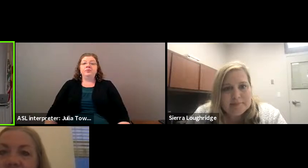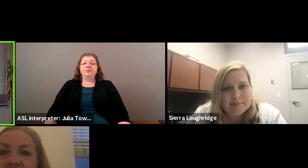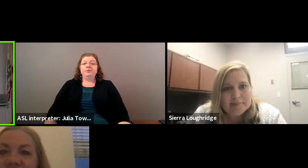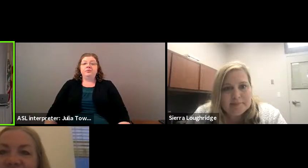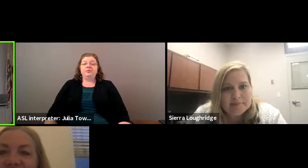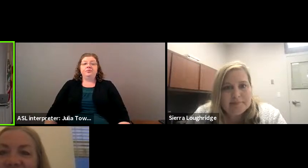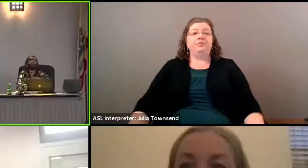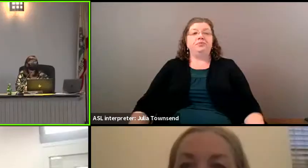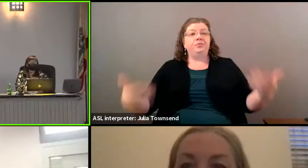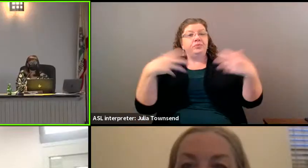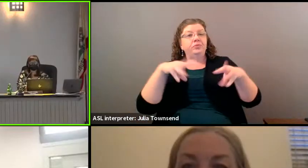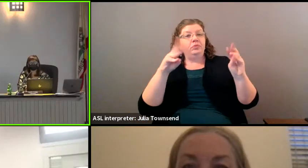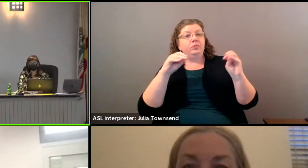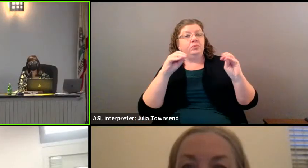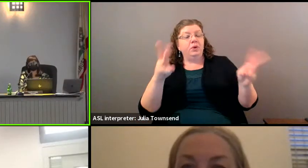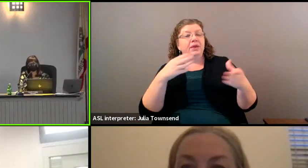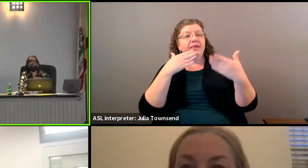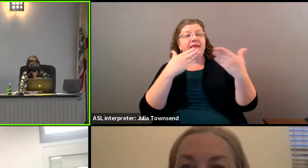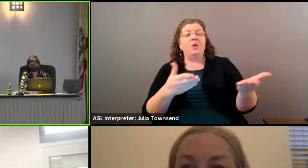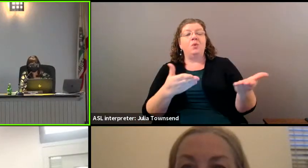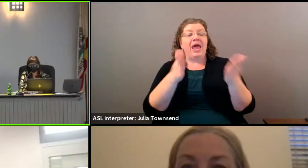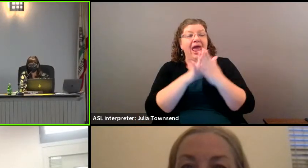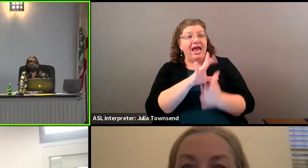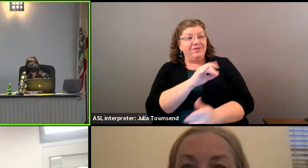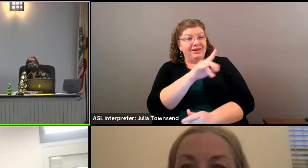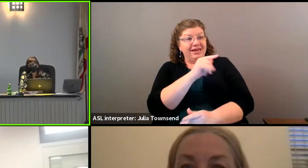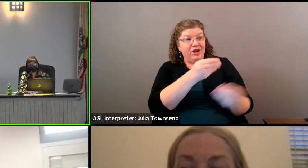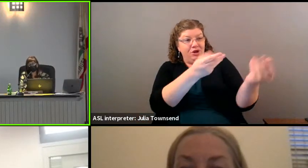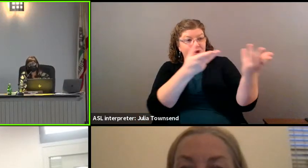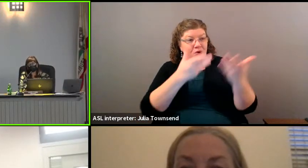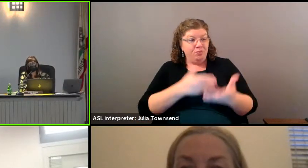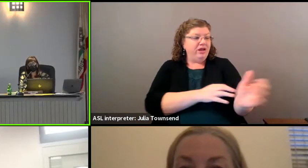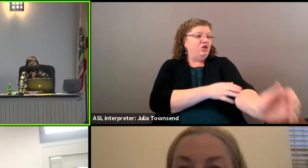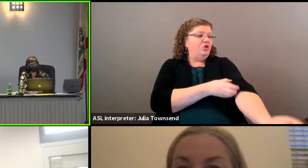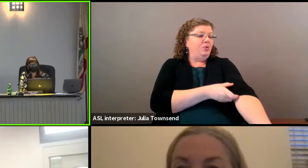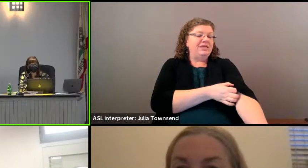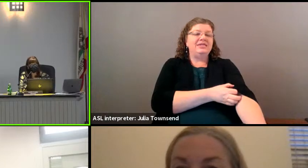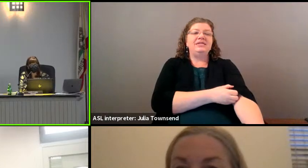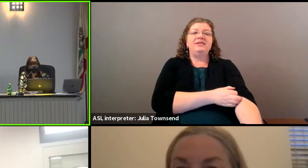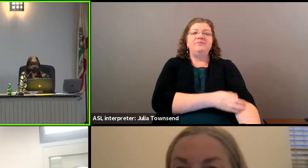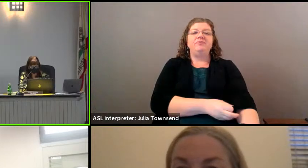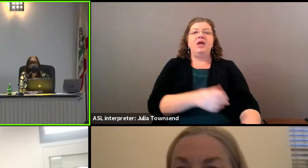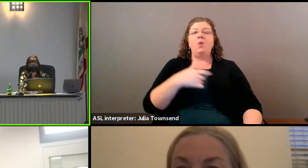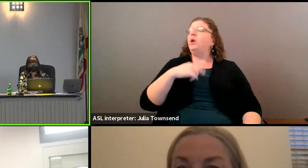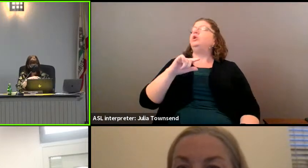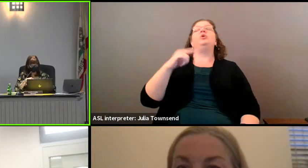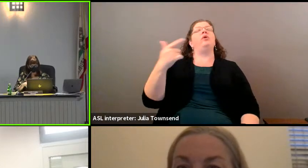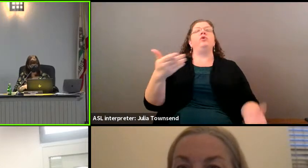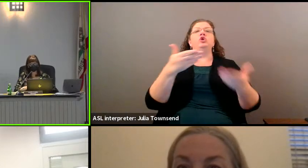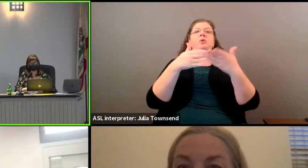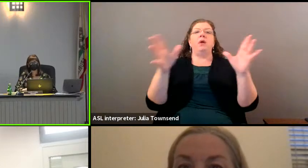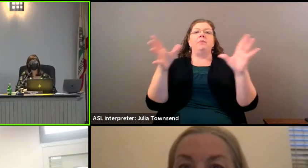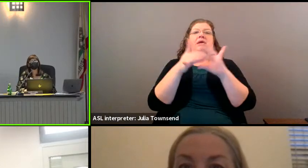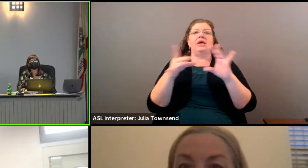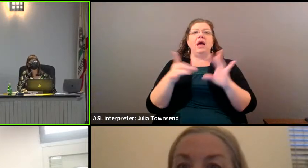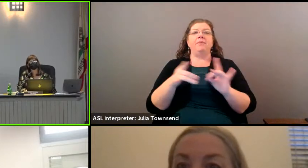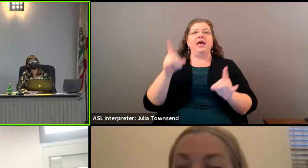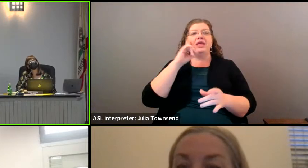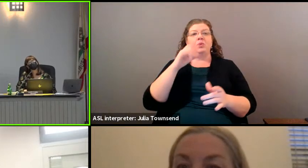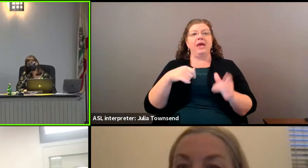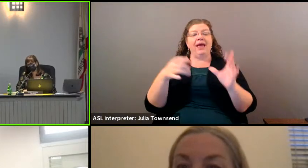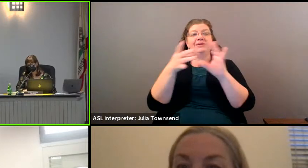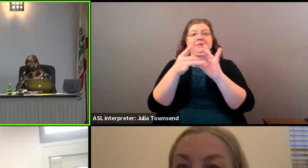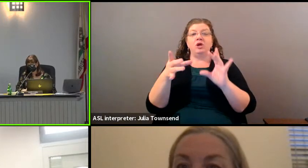Wow, thank you. We asked for data and you brought it to us. I'd like to turn it over to public comment. I believe we have some comments.